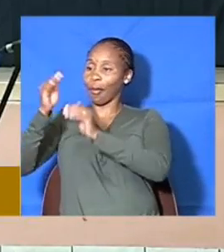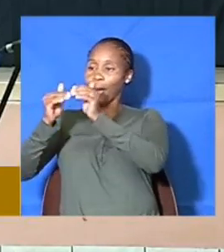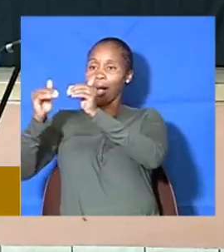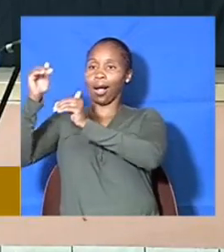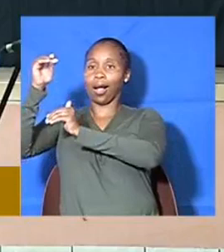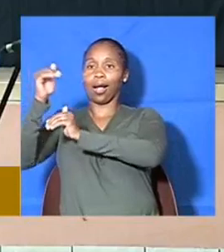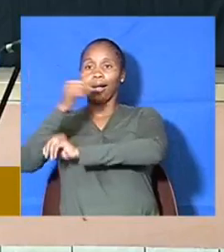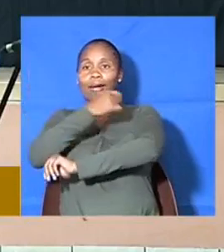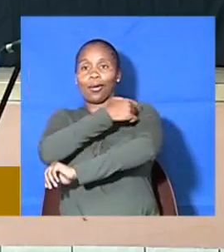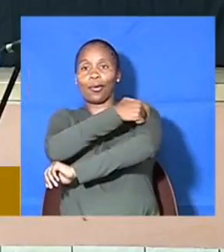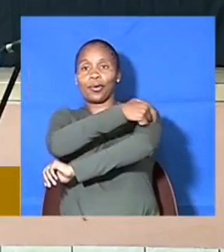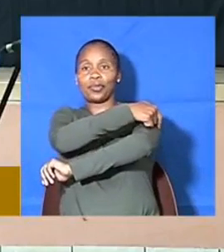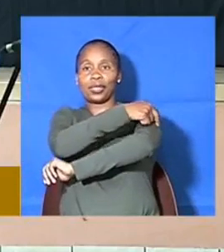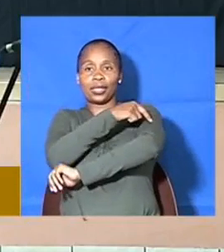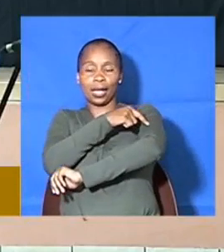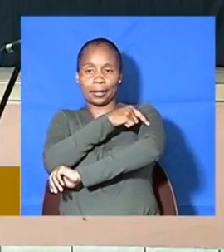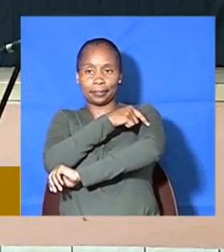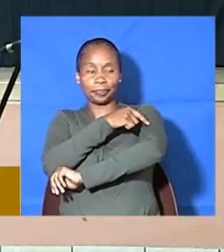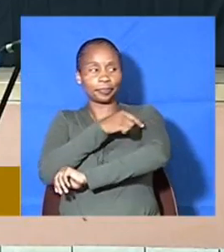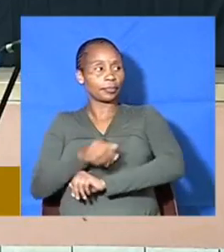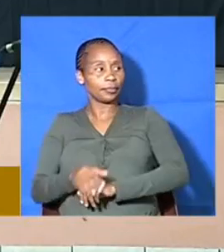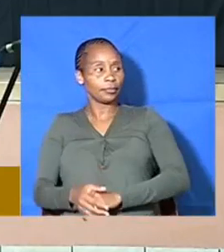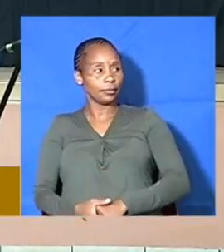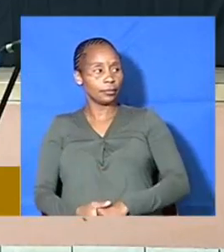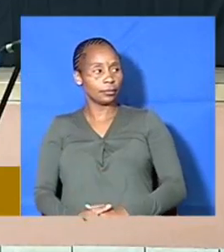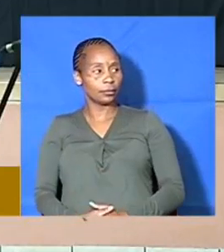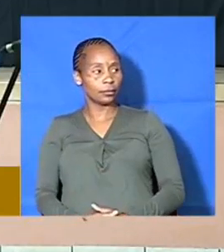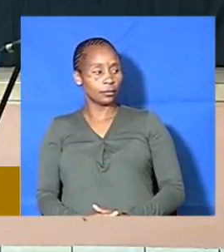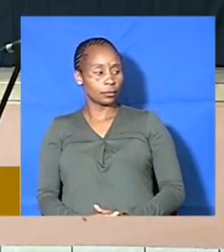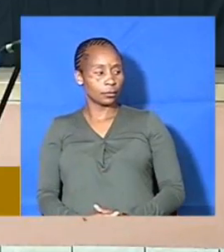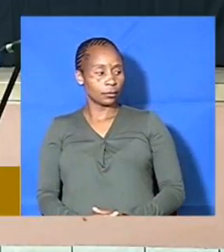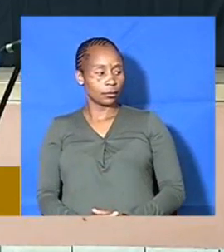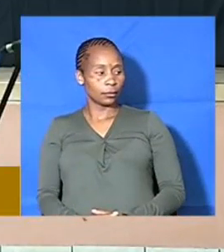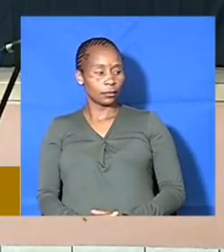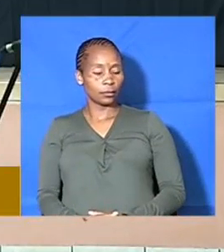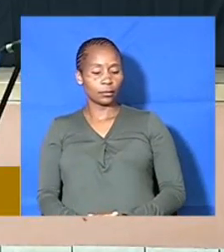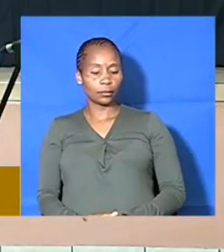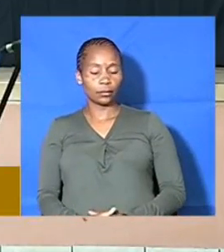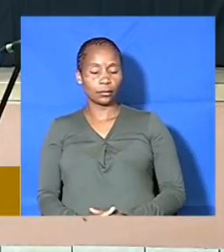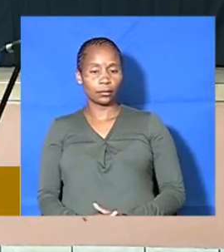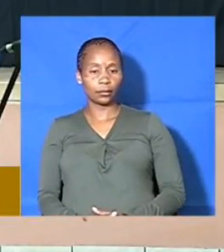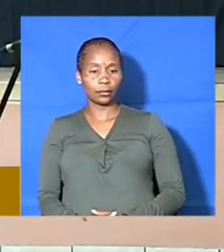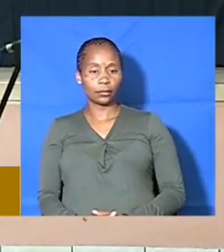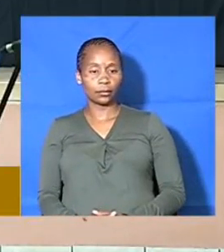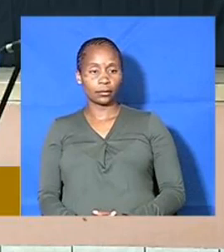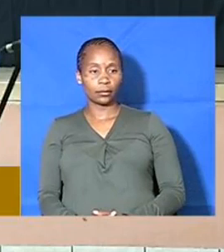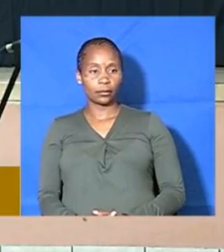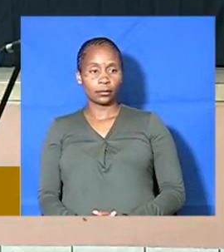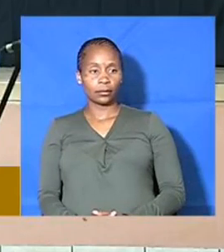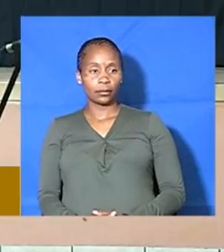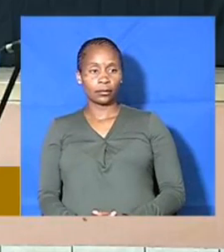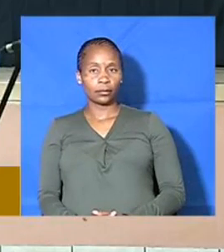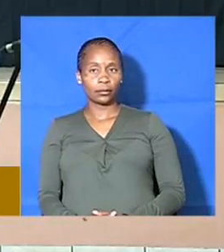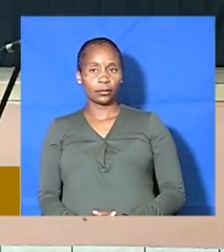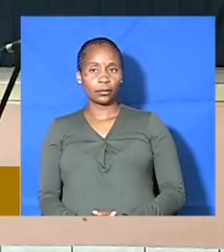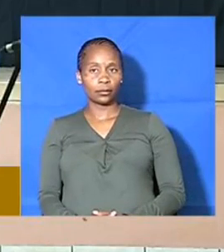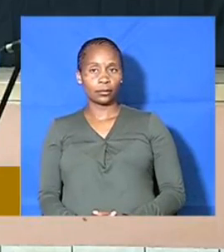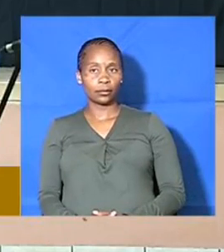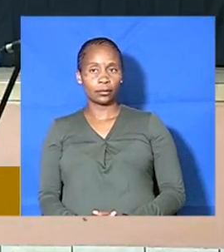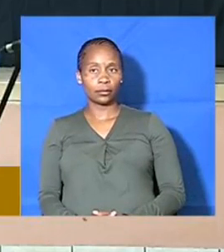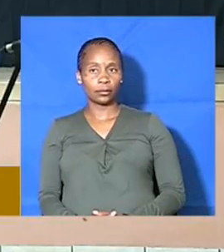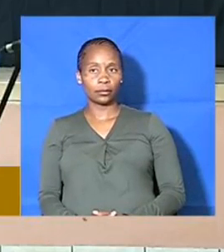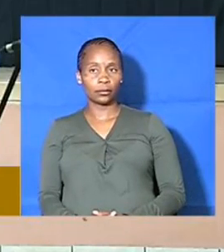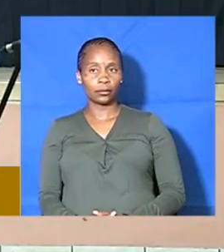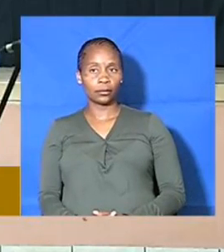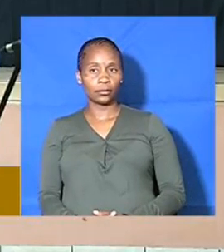ba Afrika borwa ke ka moka batho bona ba le ba ba tswantle ba o ile go ba tshabi